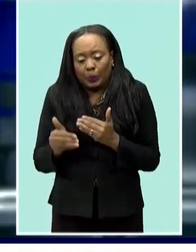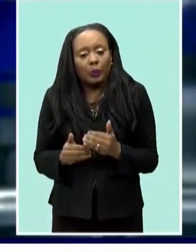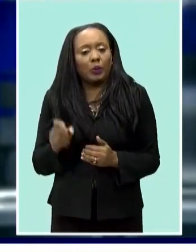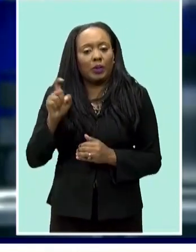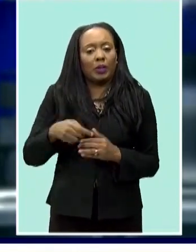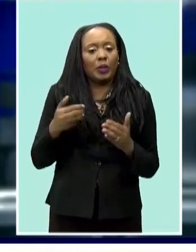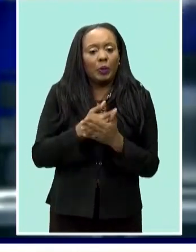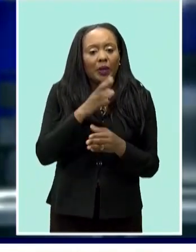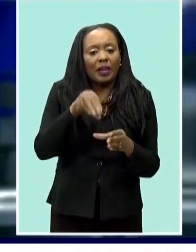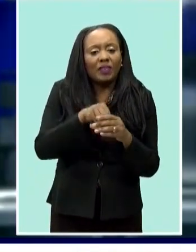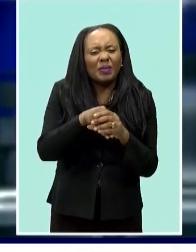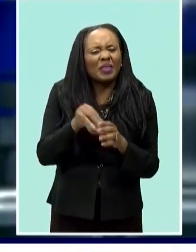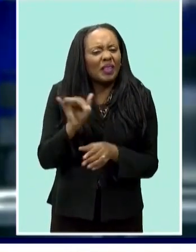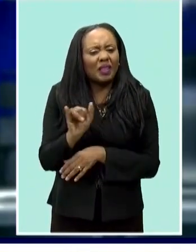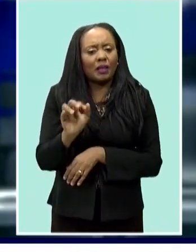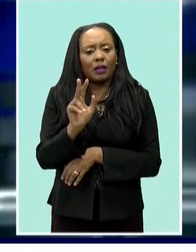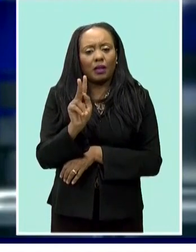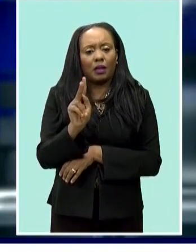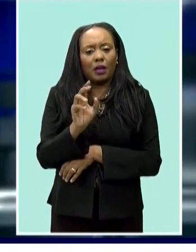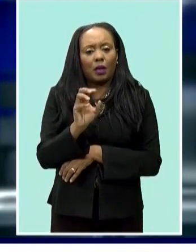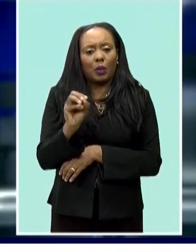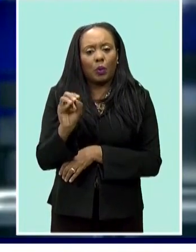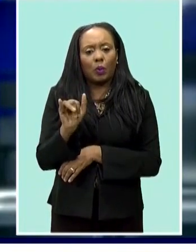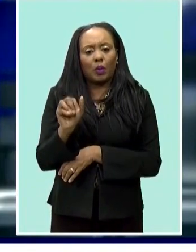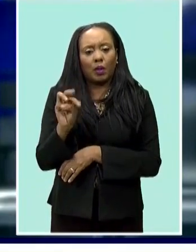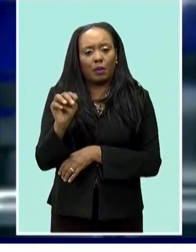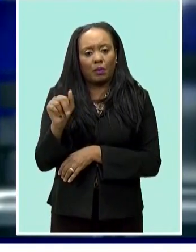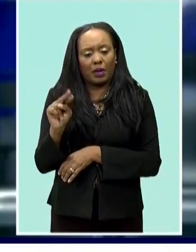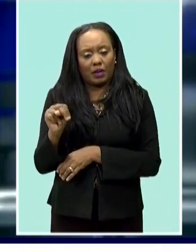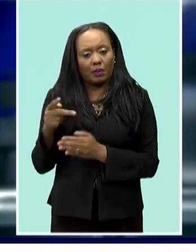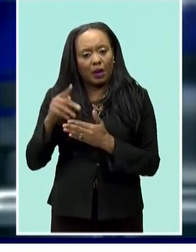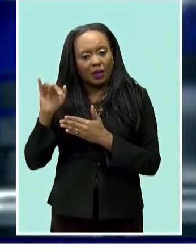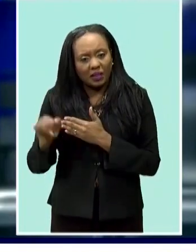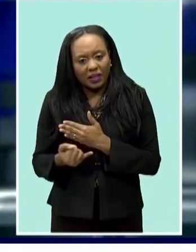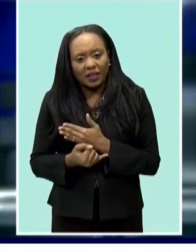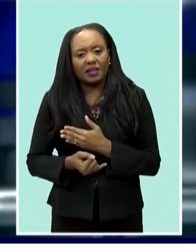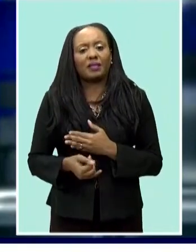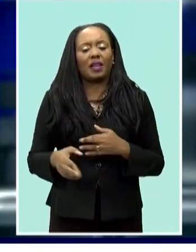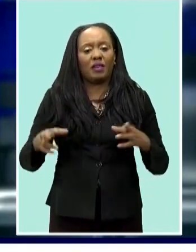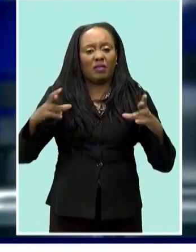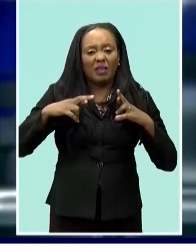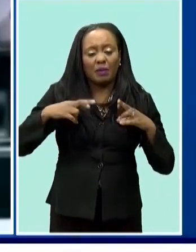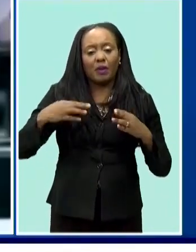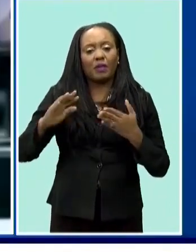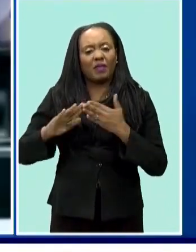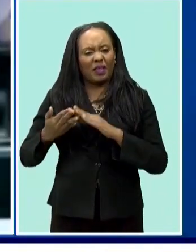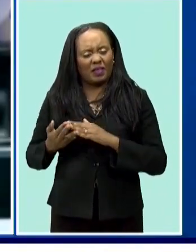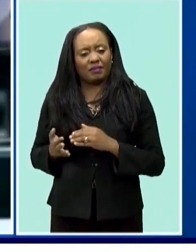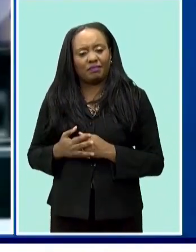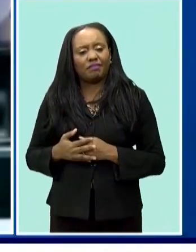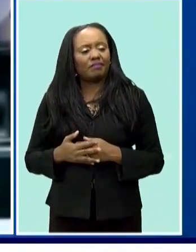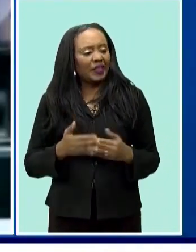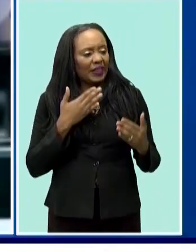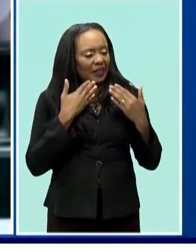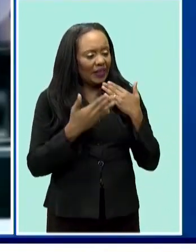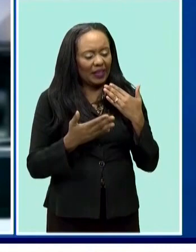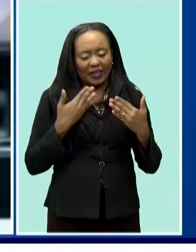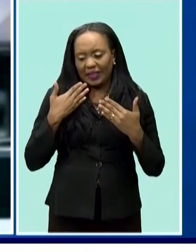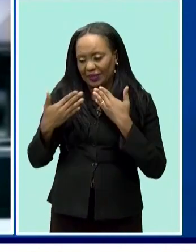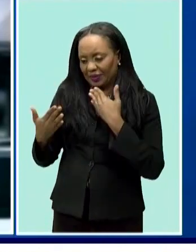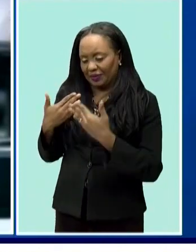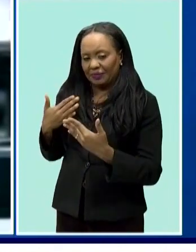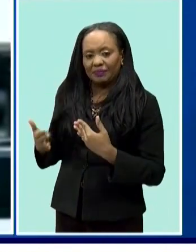investments like the Koiman project, the Sagicor Retirement Village, and other major capital works. It's back to you, Lisa. Thanks so much, Ryan. I appreciate